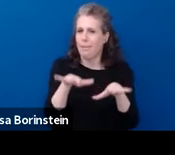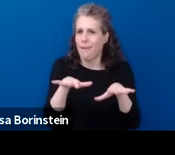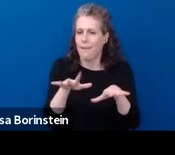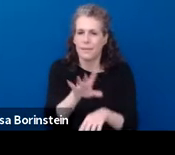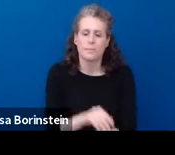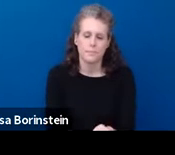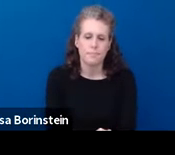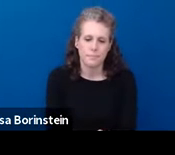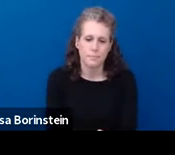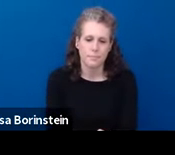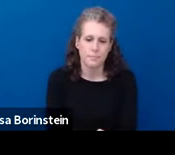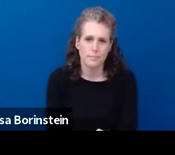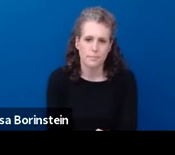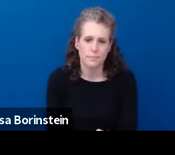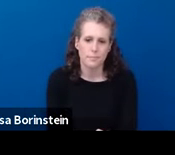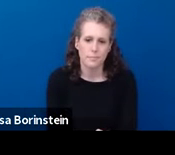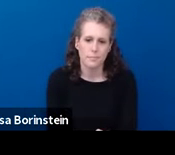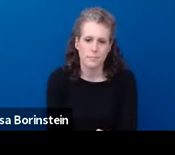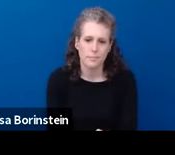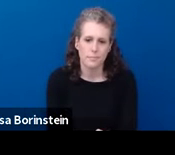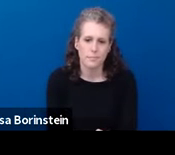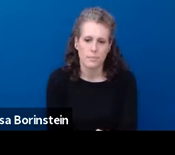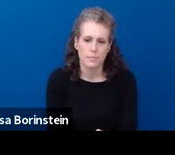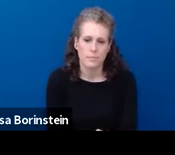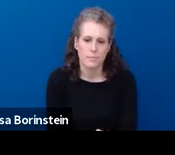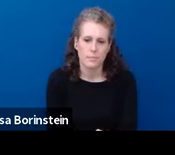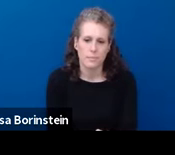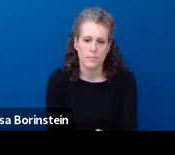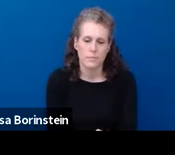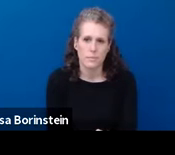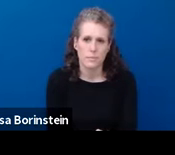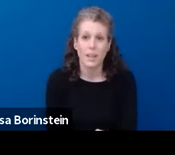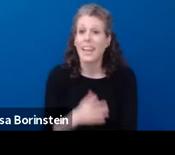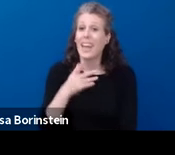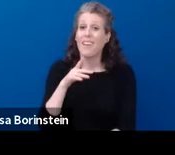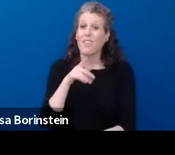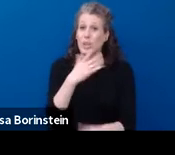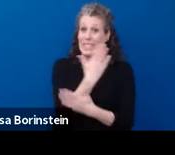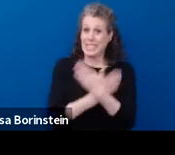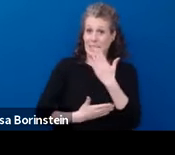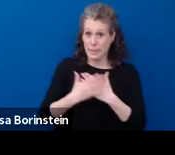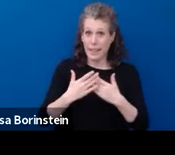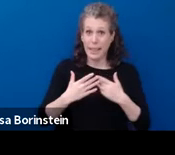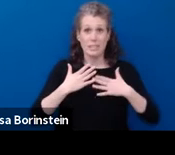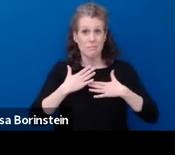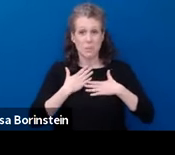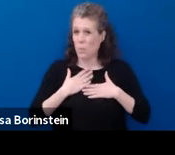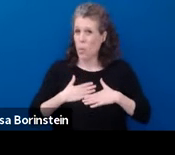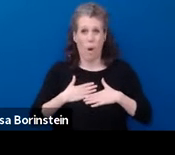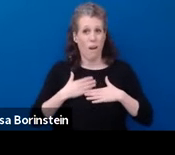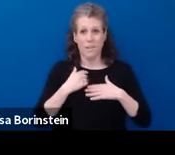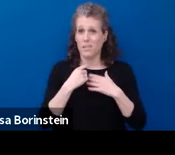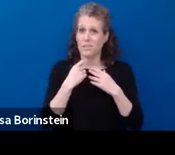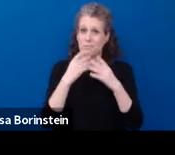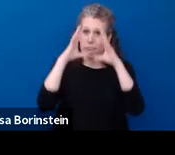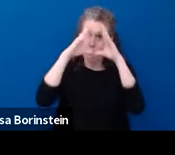not really comfortable with or confident with your disability, and you don't want to disclose it so much,